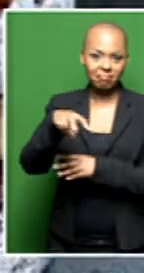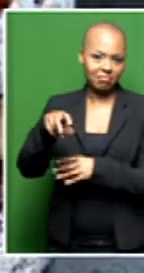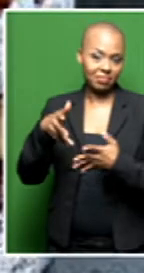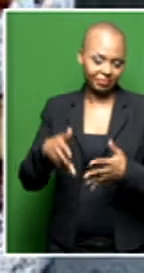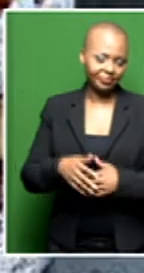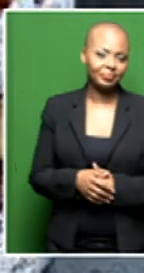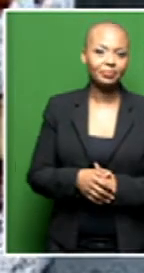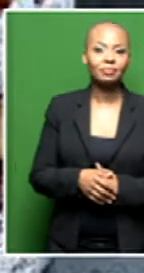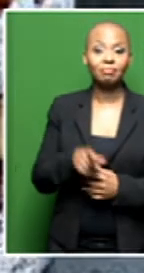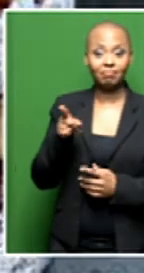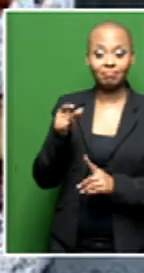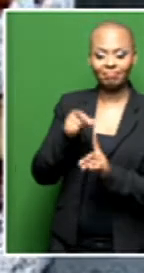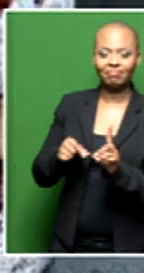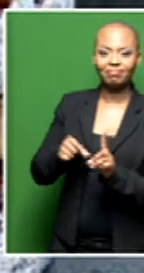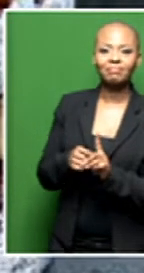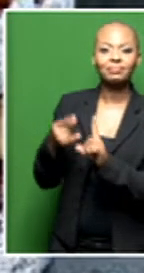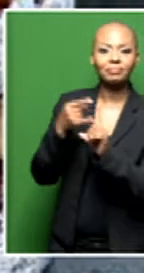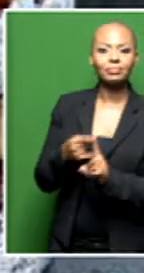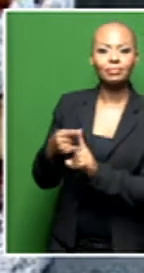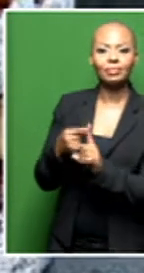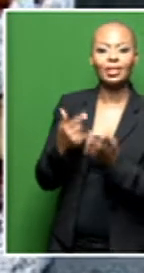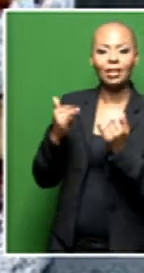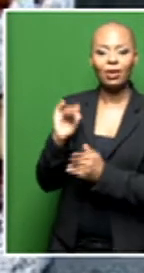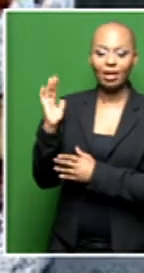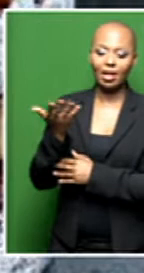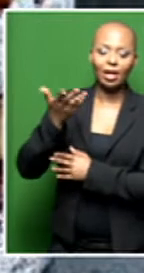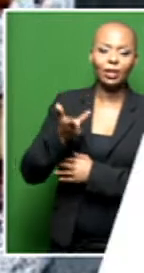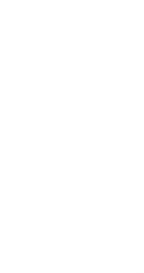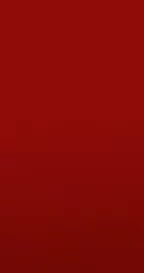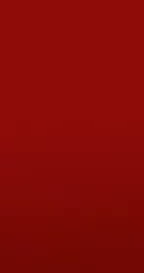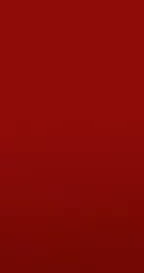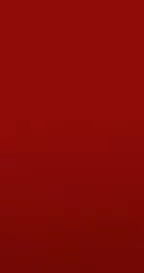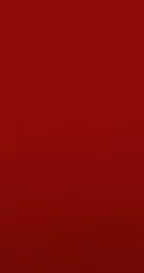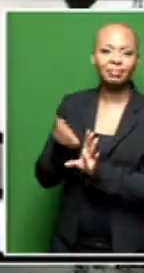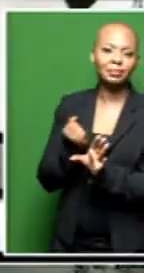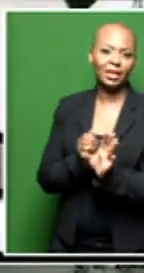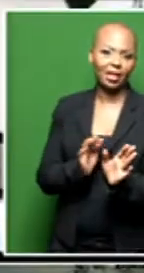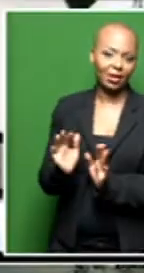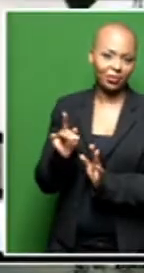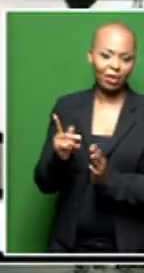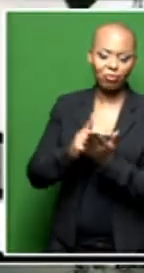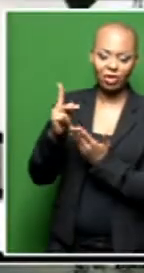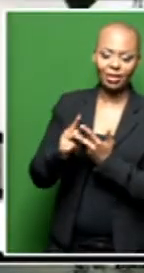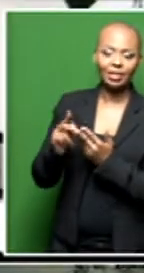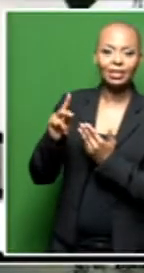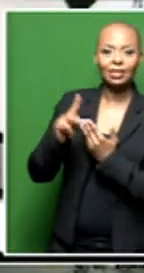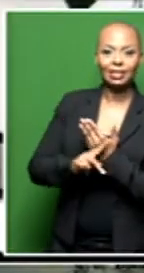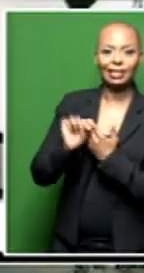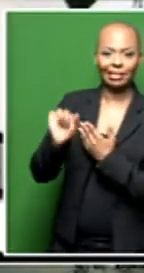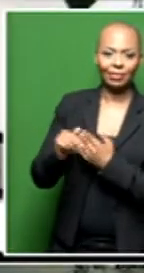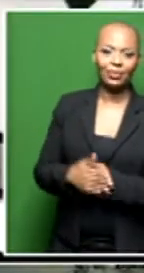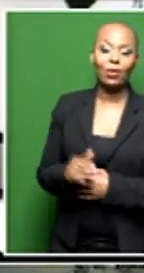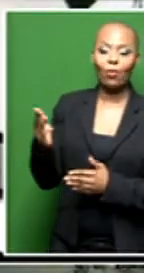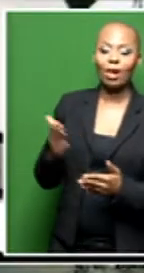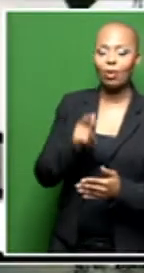Zoom to tell us more about his culinary story and his latest project. Herman, good morning. Welcome to Morning Live. I suppose before